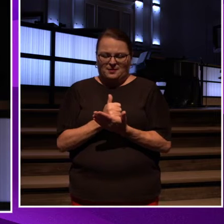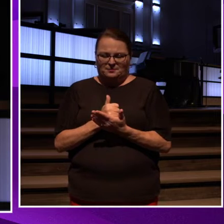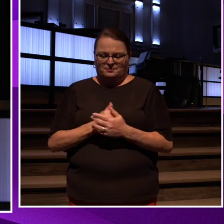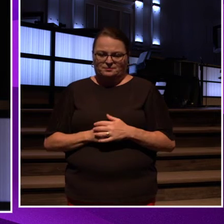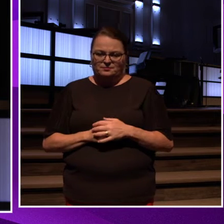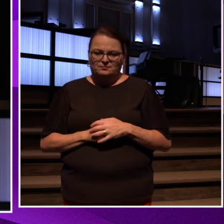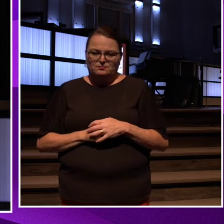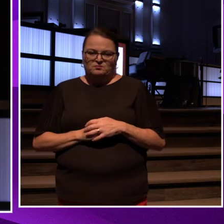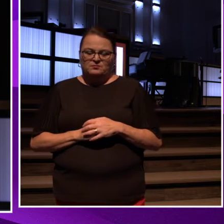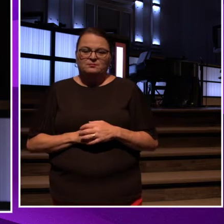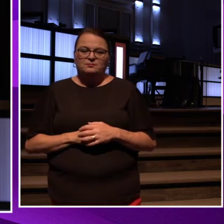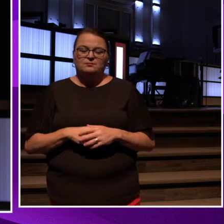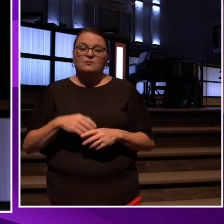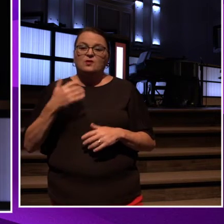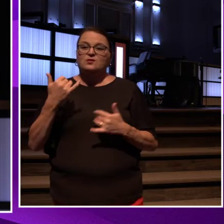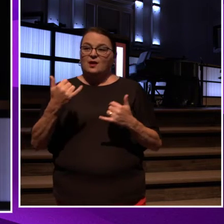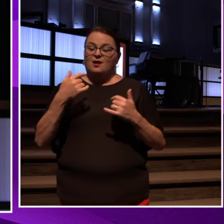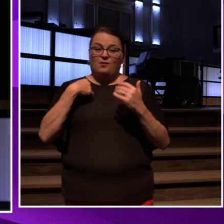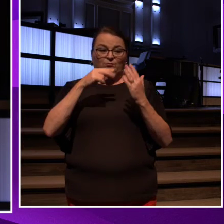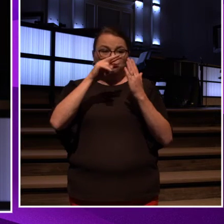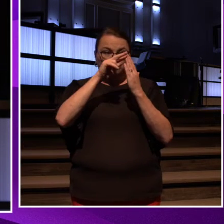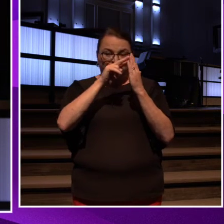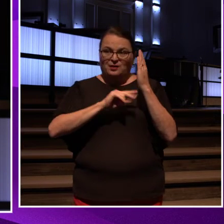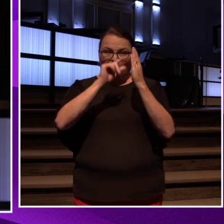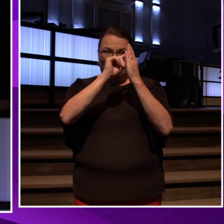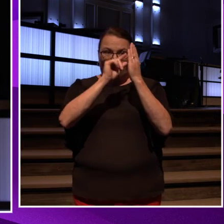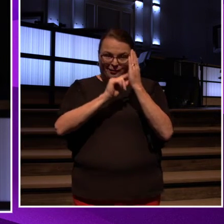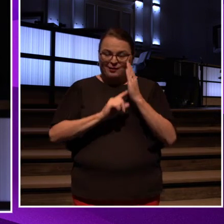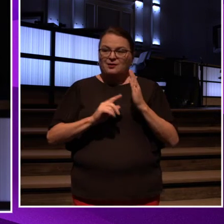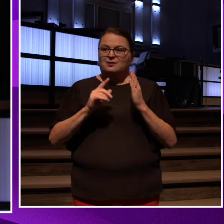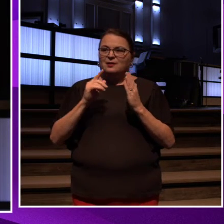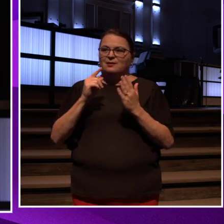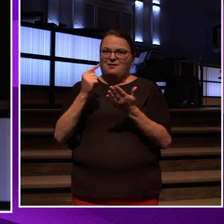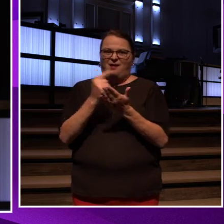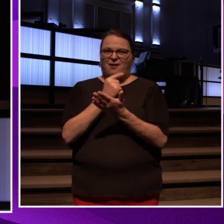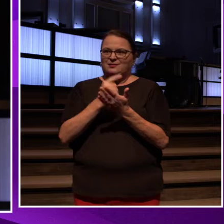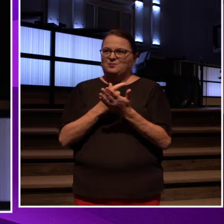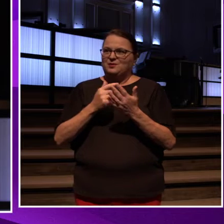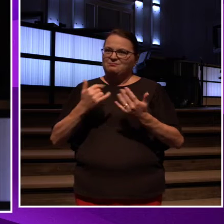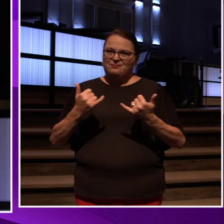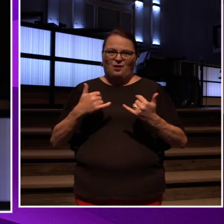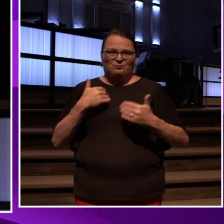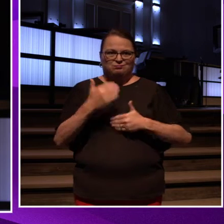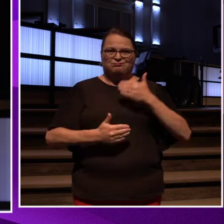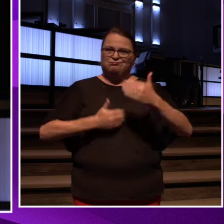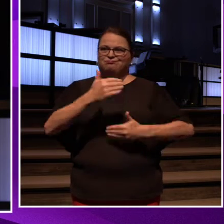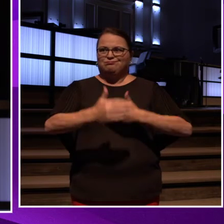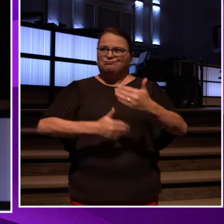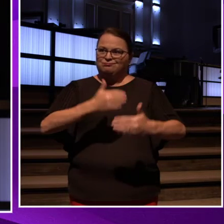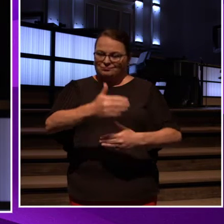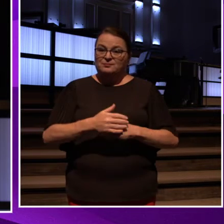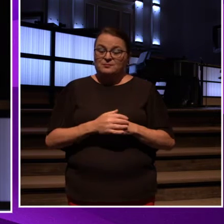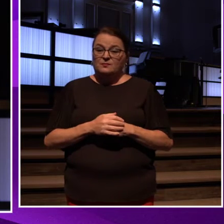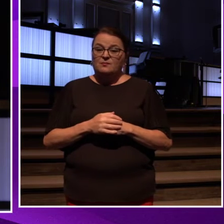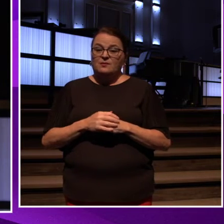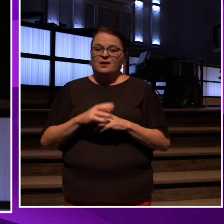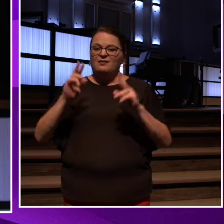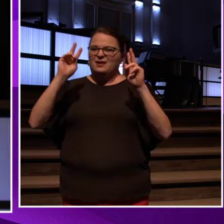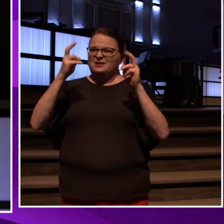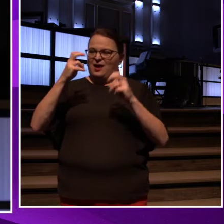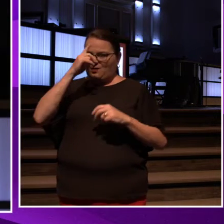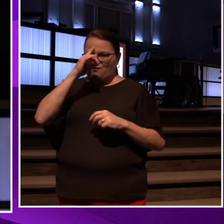as we look at this passage of scripture together, the gospel is on the move. Now, honestly, the title for